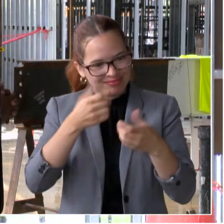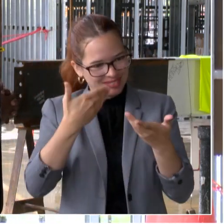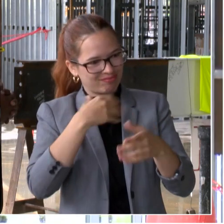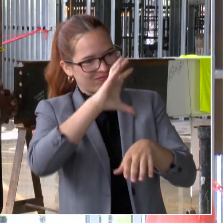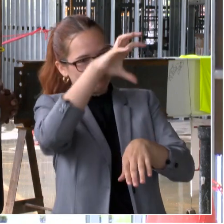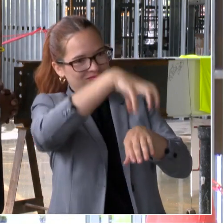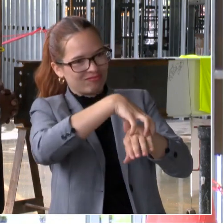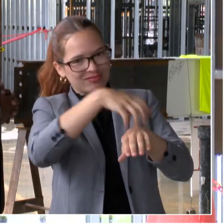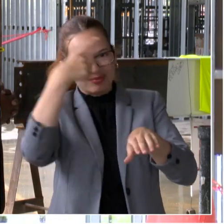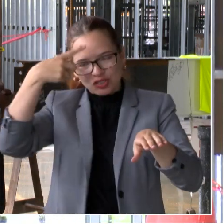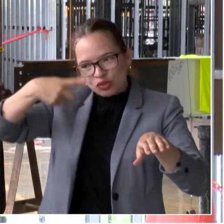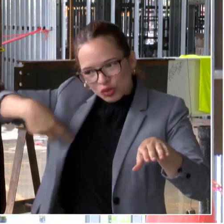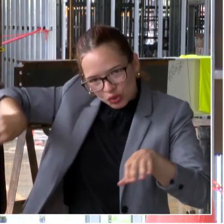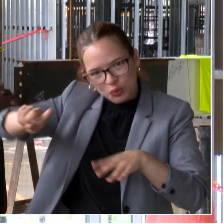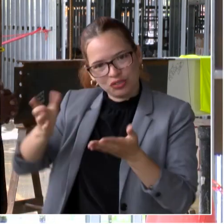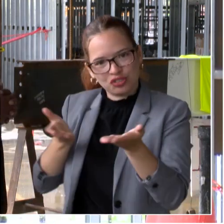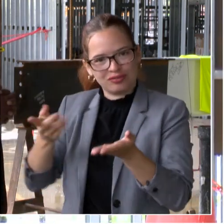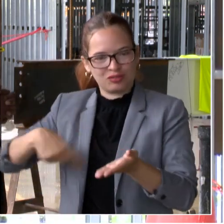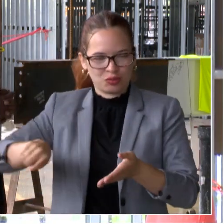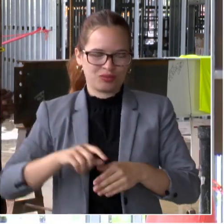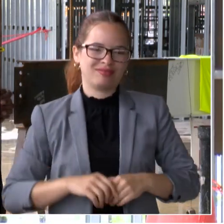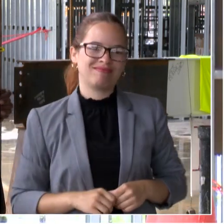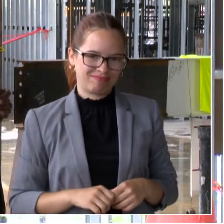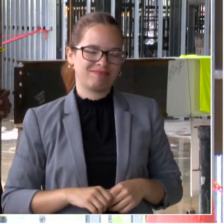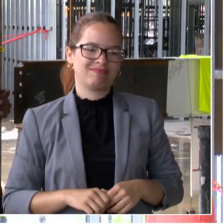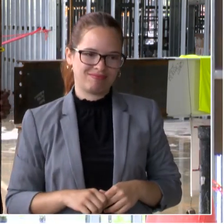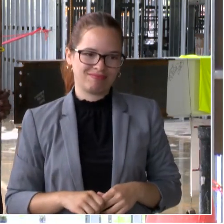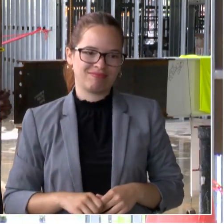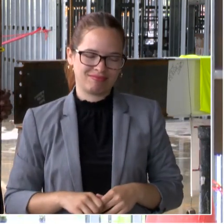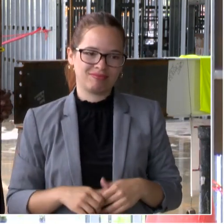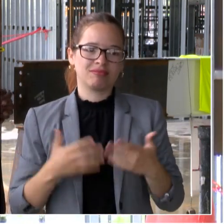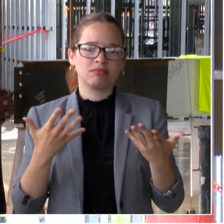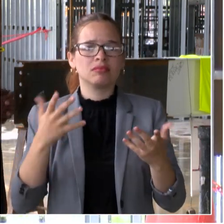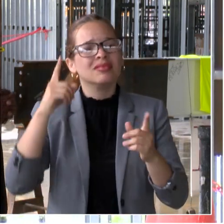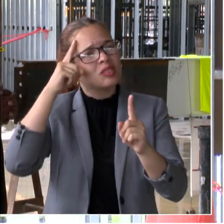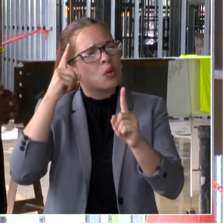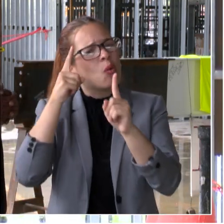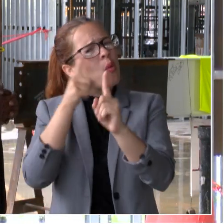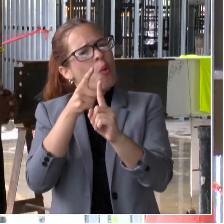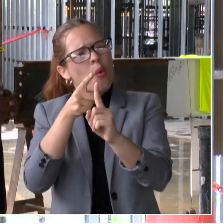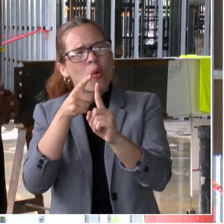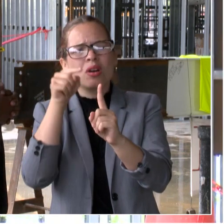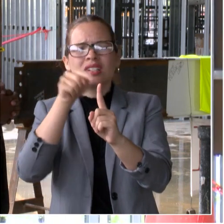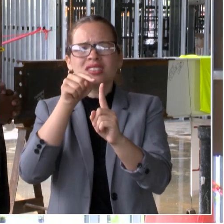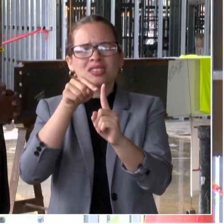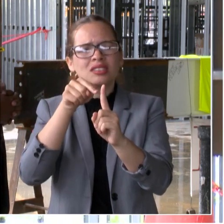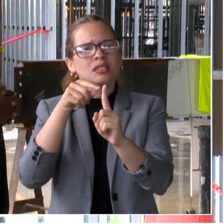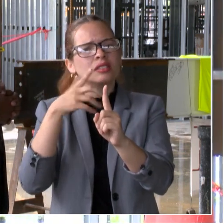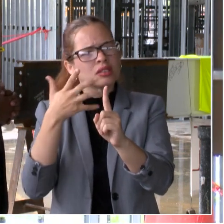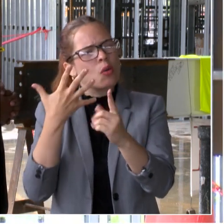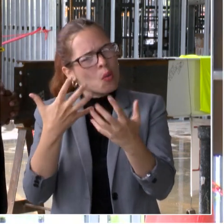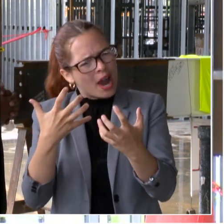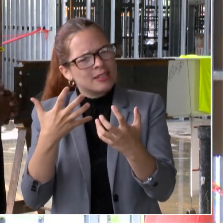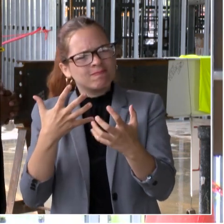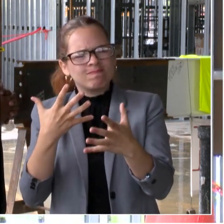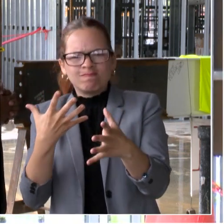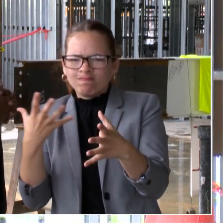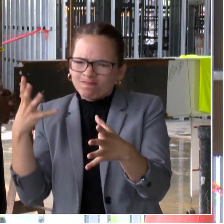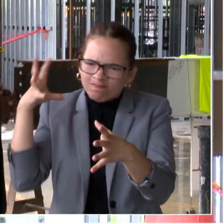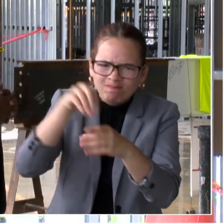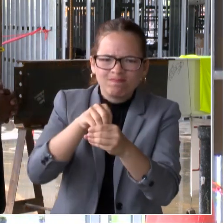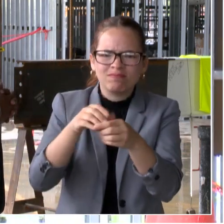per capita in the country east of Anacostia River. And I'm proud to announce today that we will provide